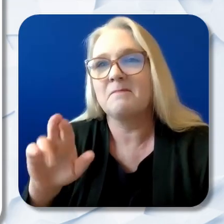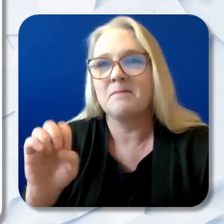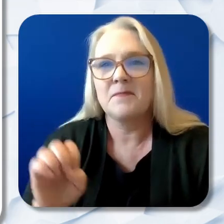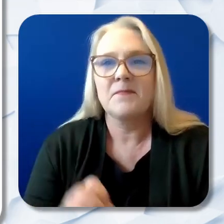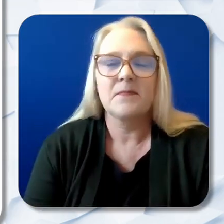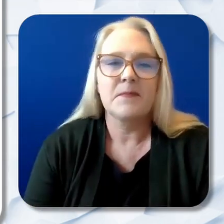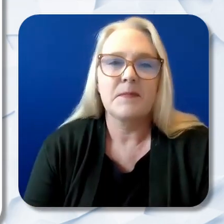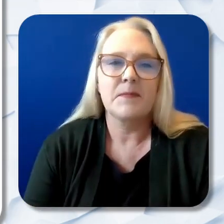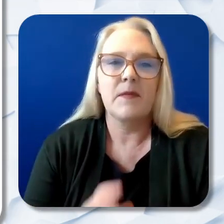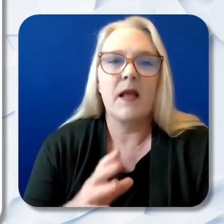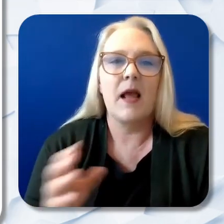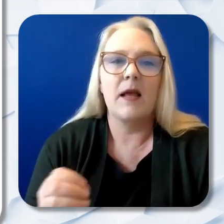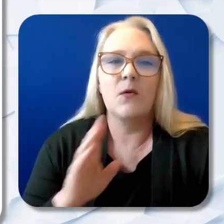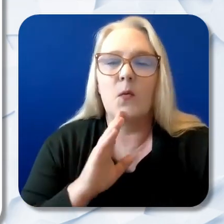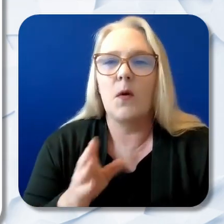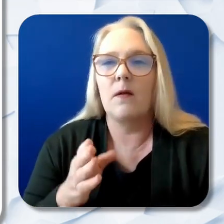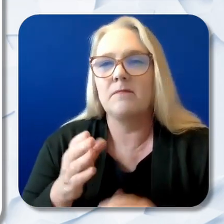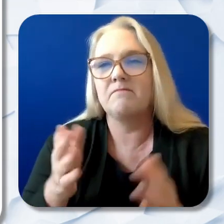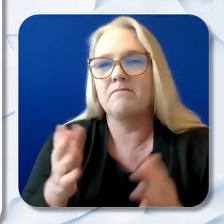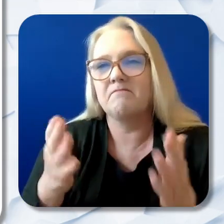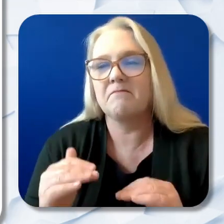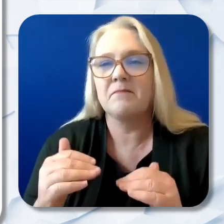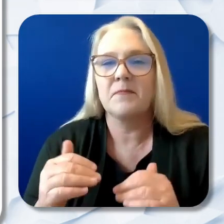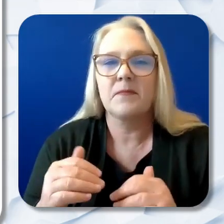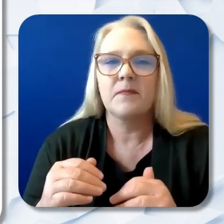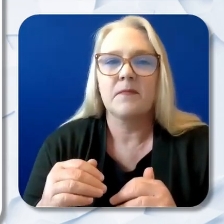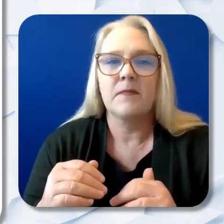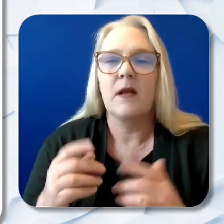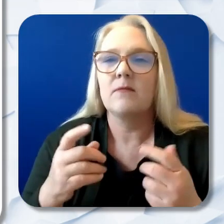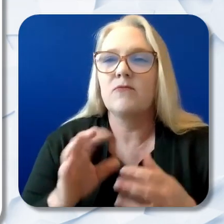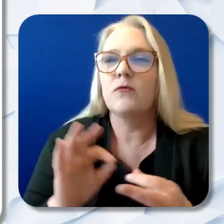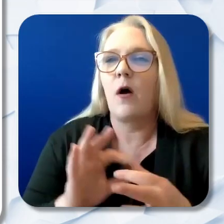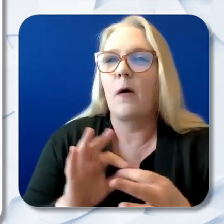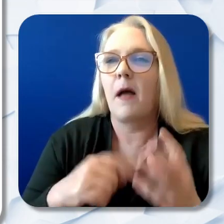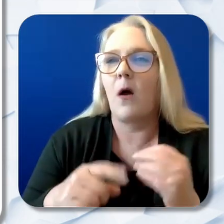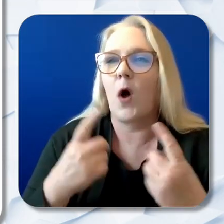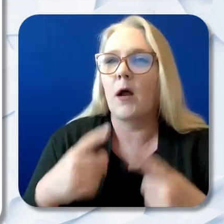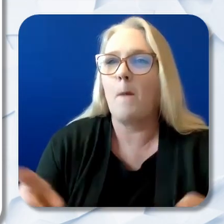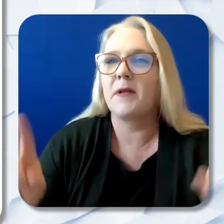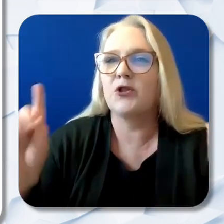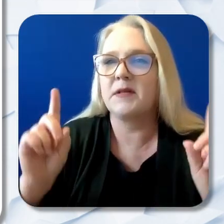Aspire. And then we'll follow that up by some Aspire accomplishments.